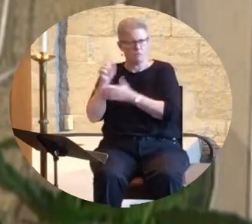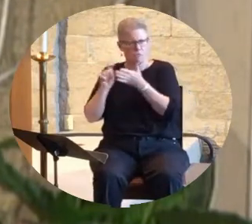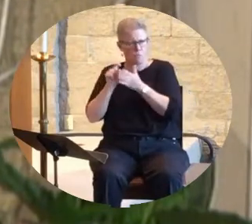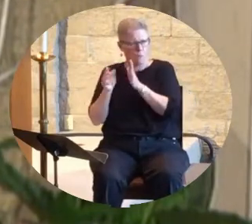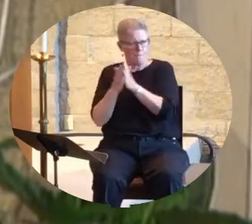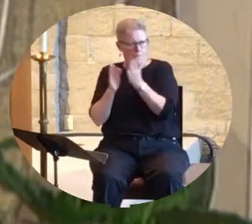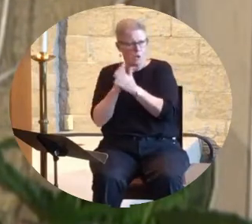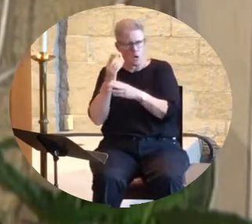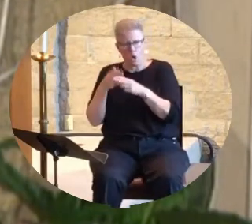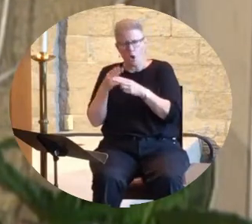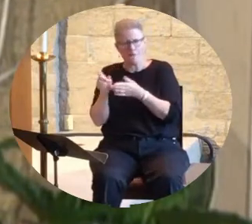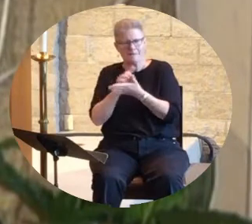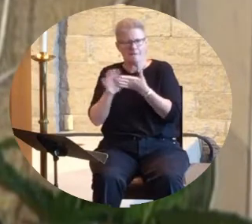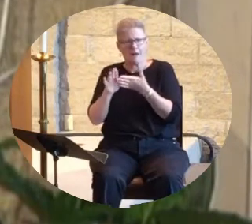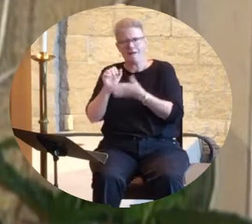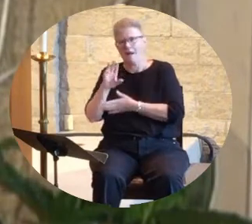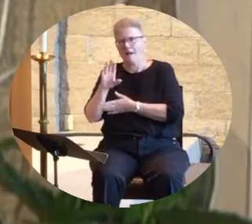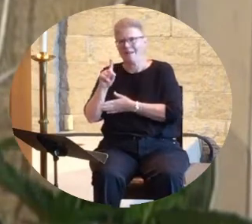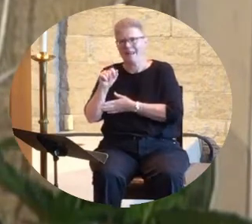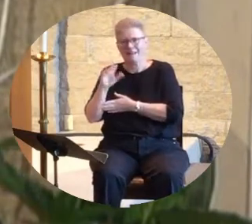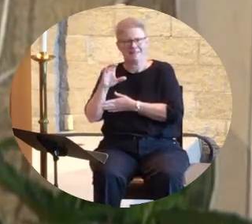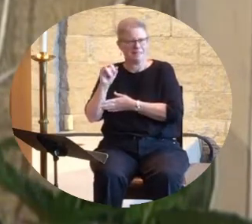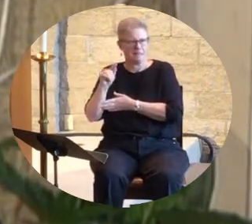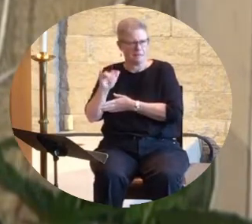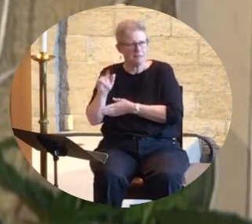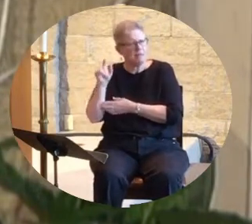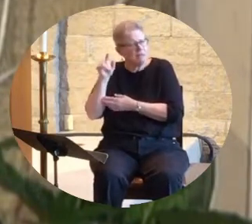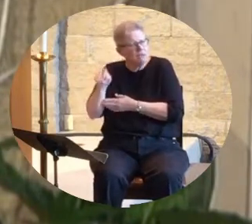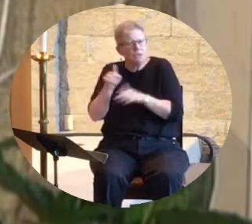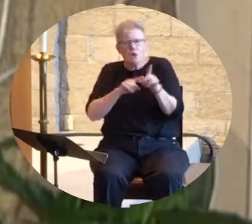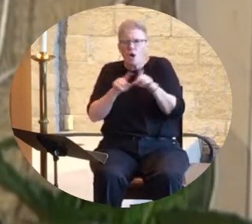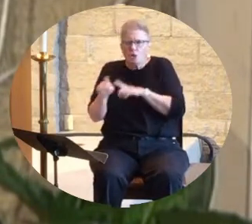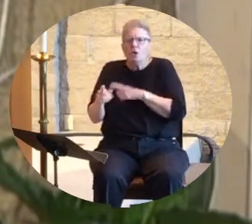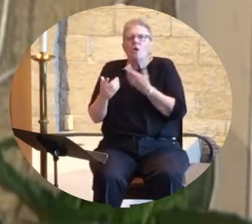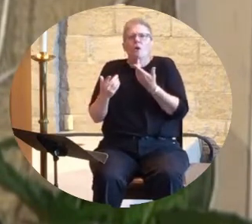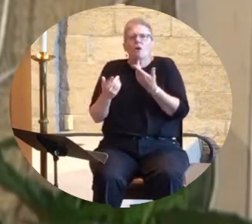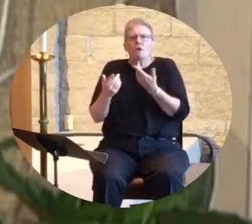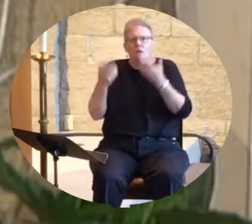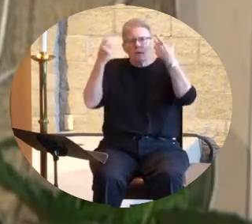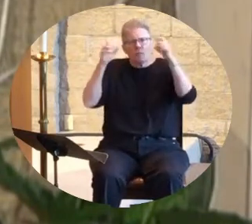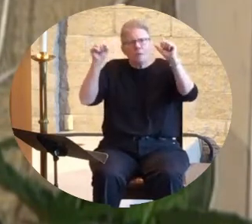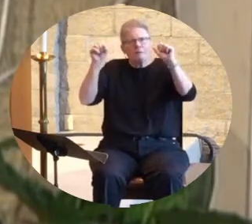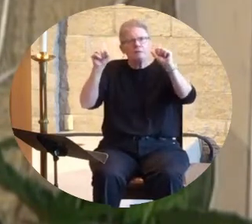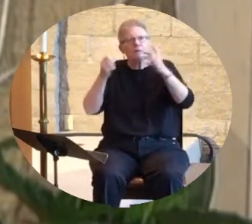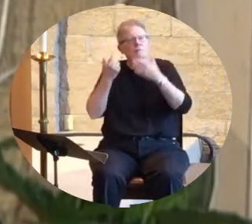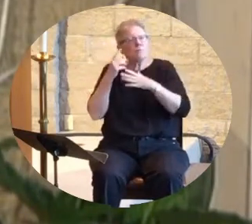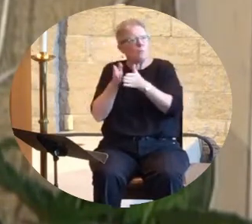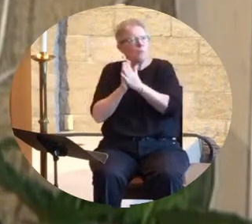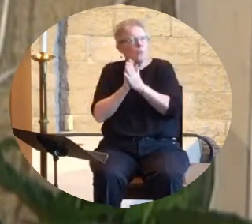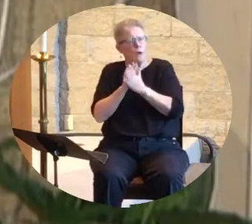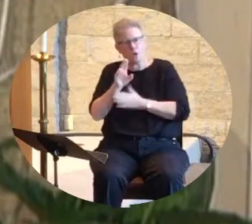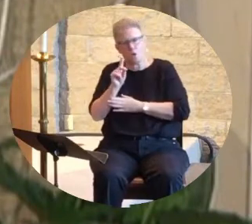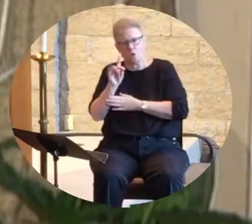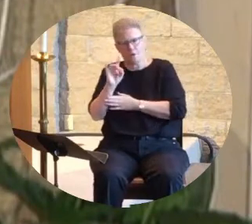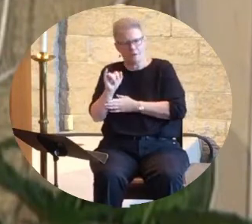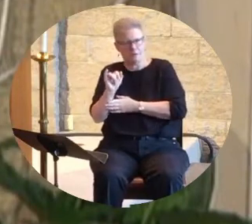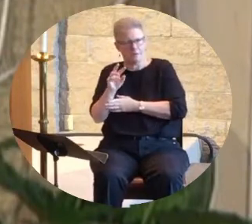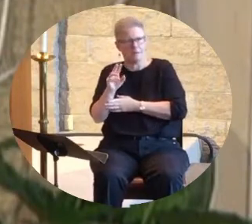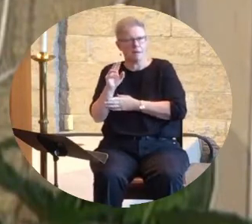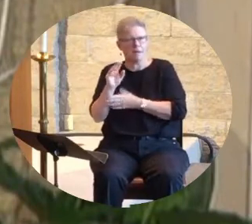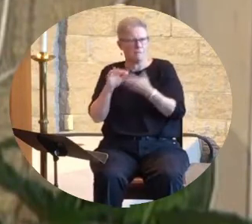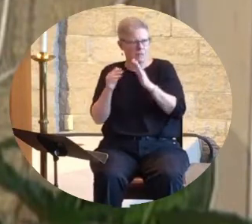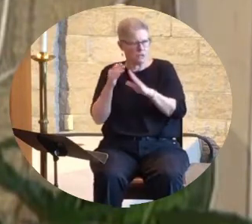vice president of Silent Unity and the vice president of prayer at Unity Village. And she came and she began this series with us.